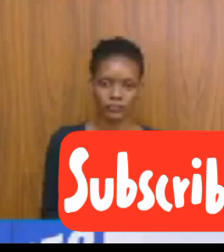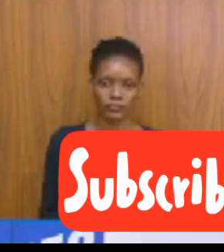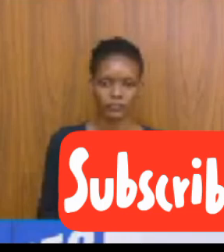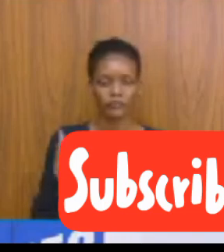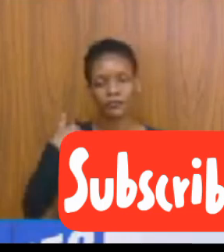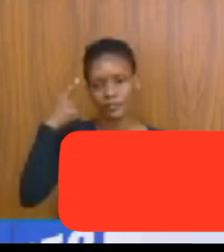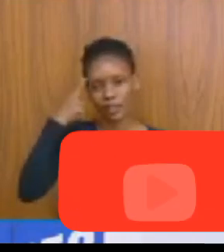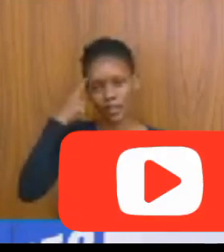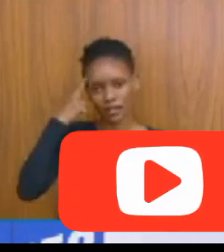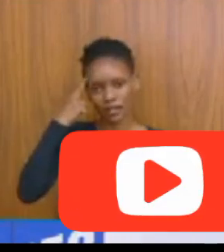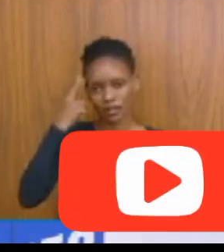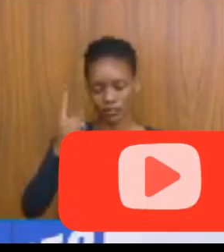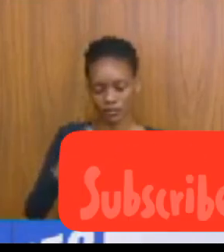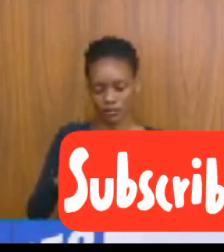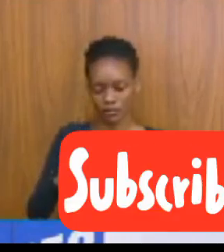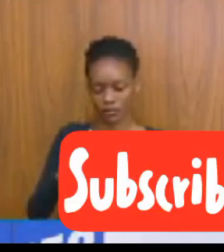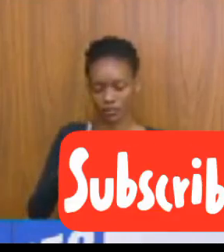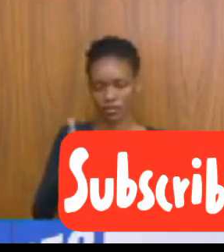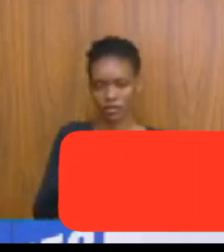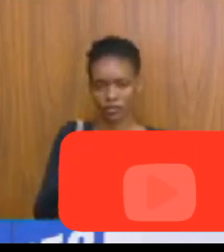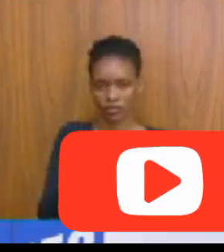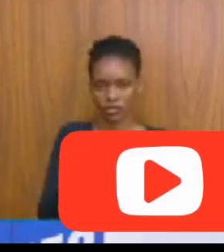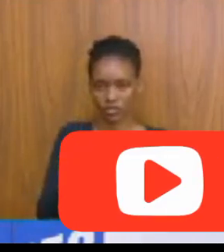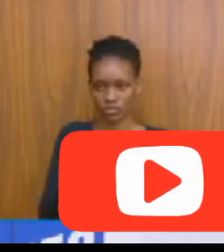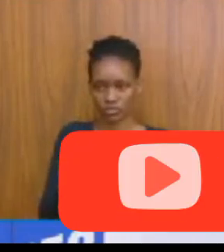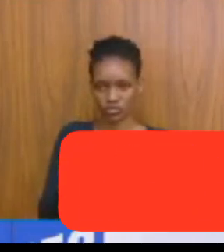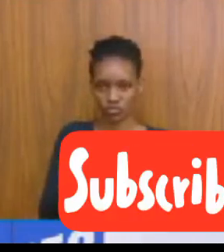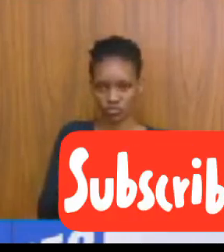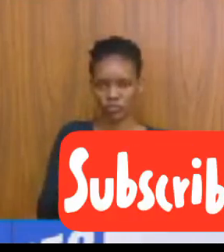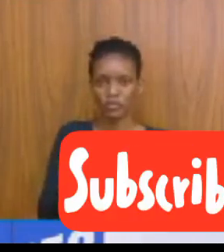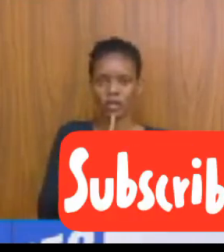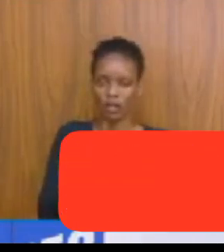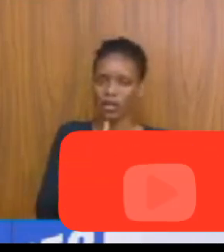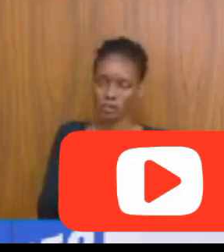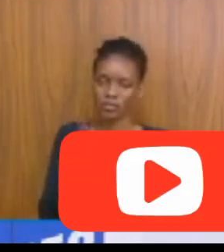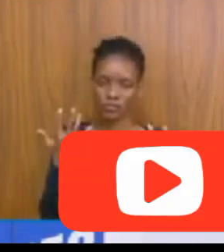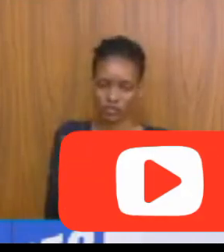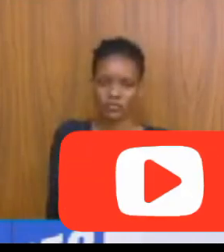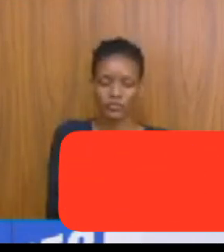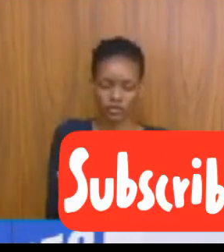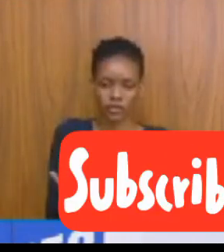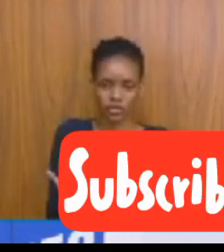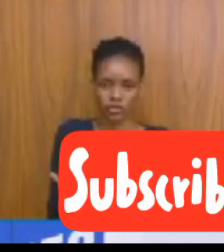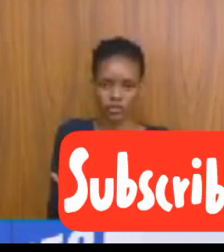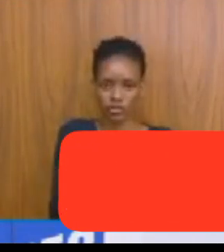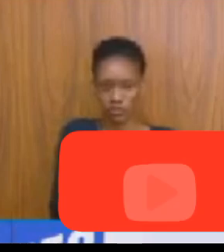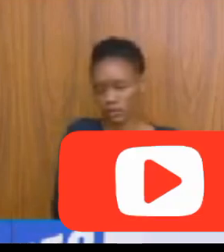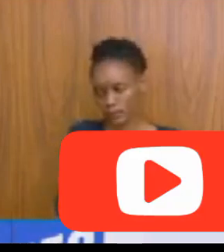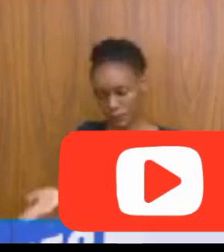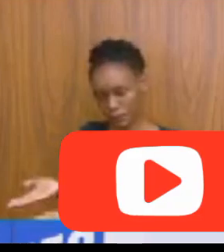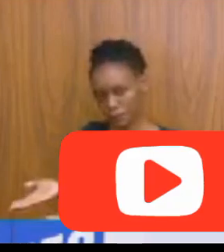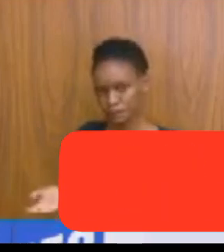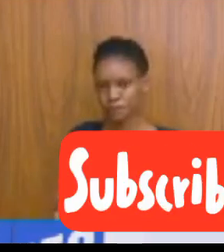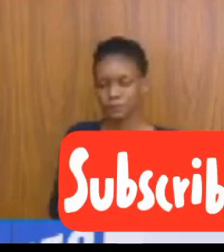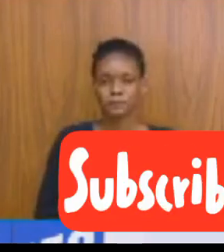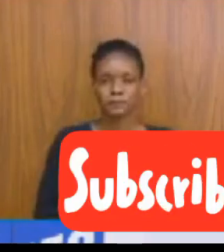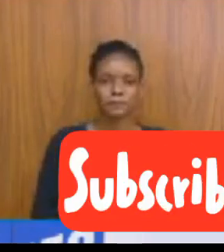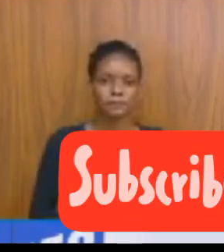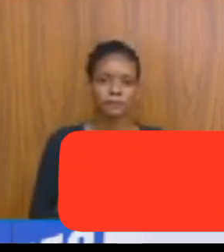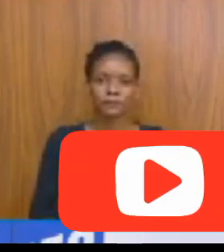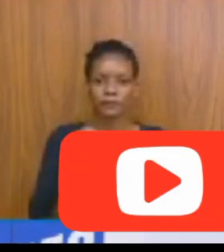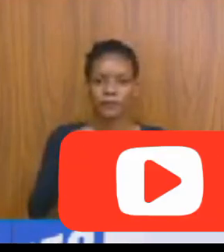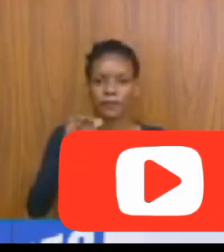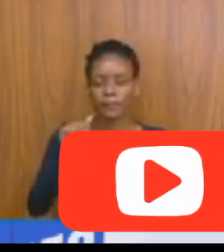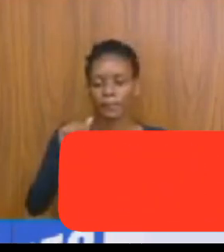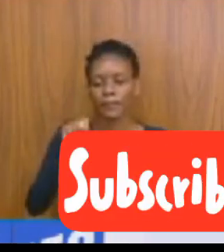I think the two questions that I ought to answer have been answered, and we can give over to Masego to